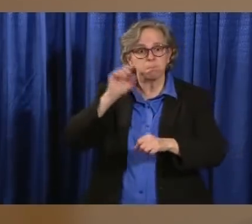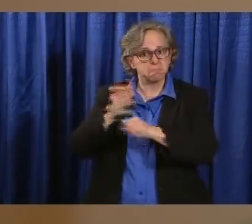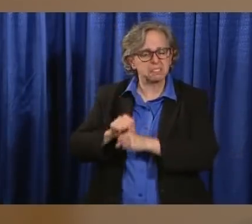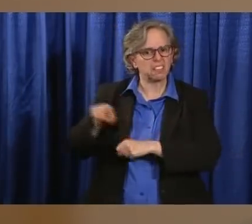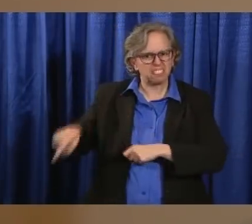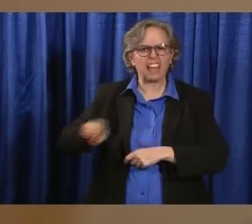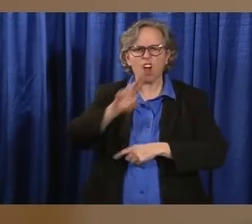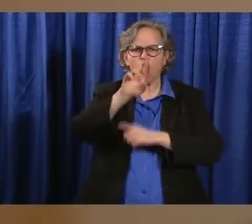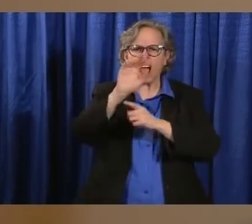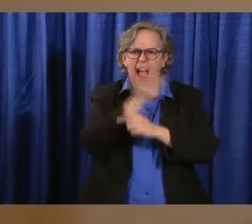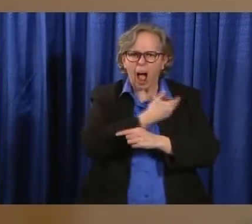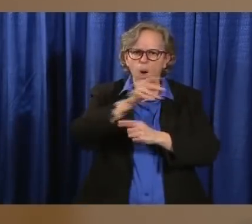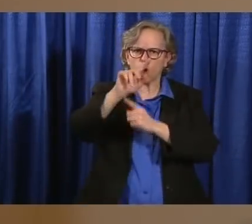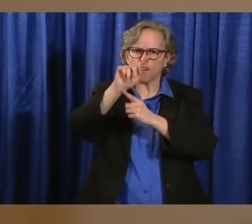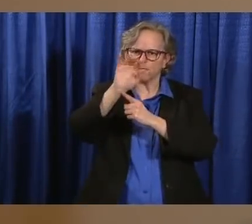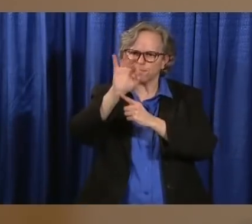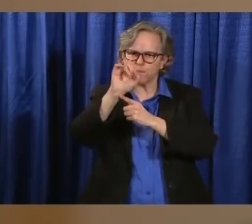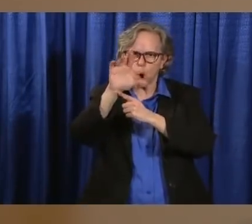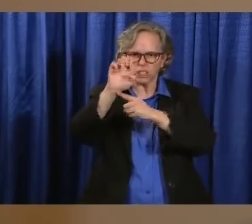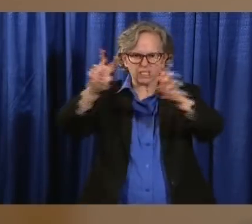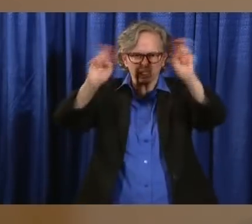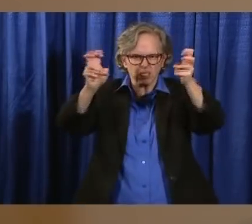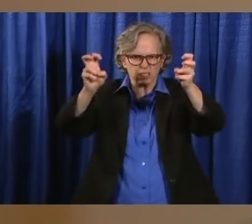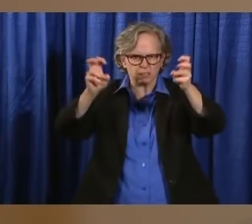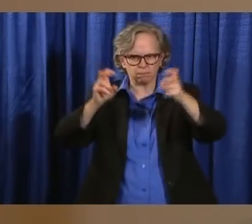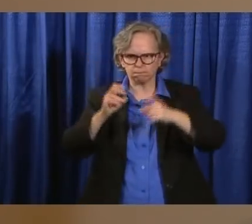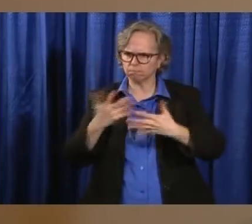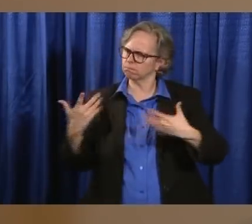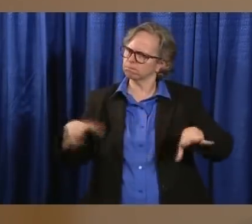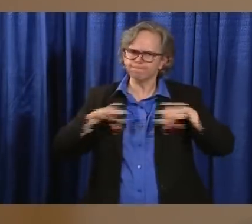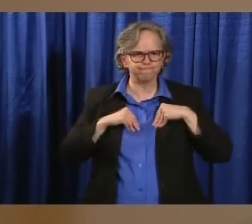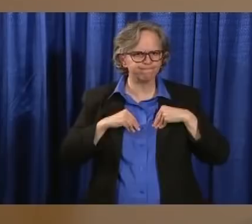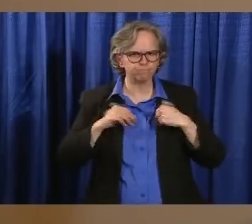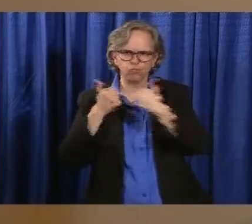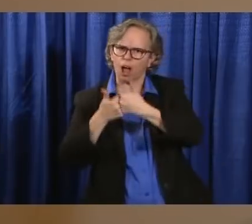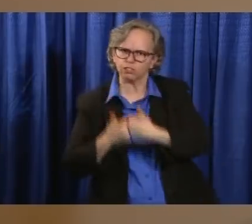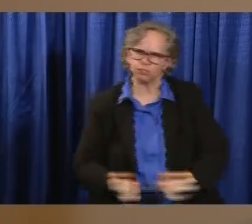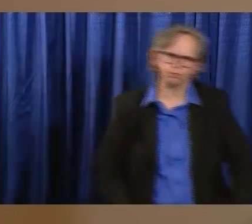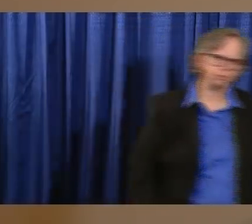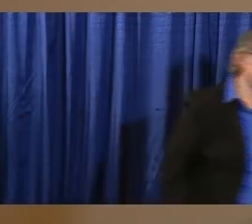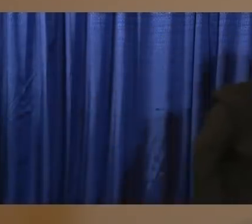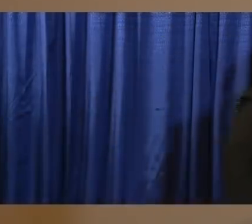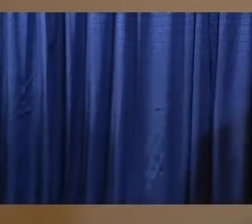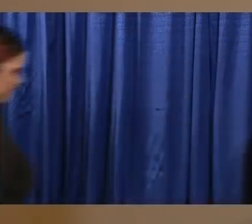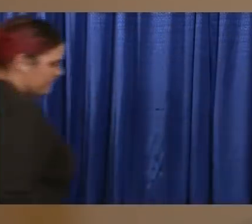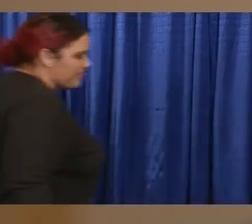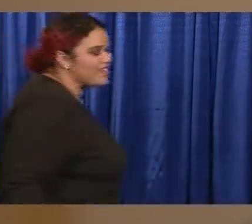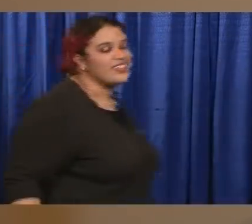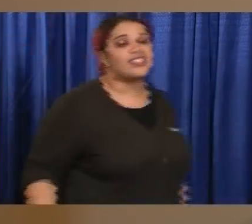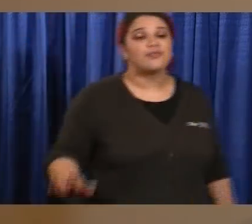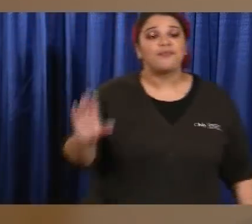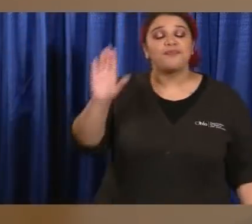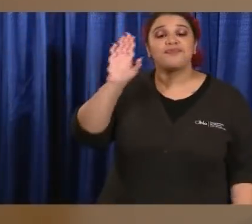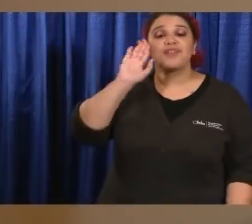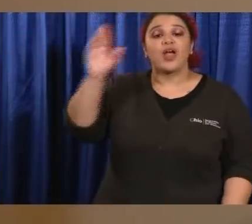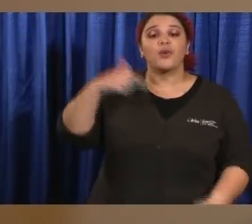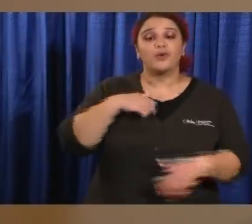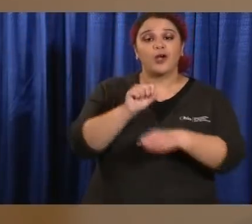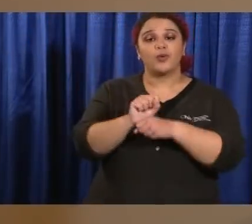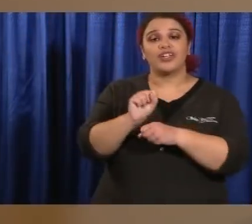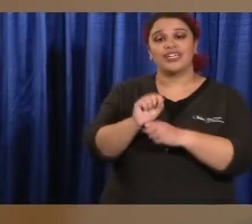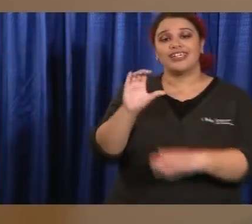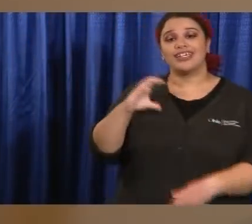This is Laura Hancock with Cleveland.com, and I have a question for Dr. Acton about local health